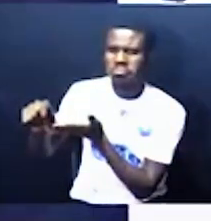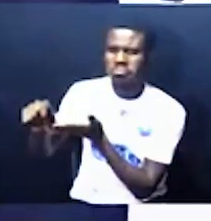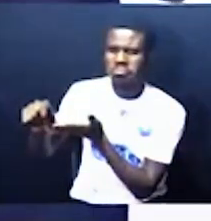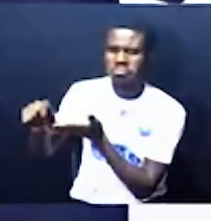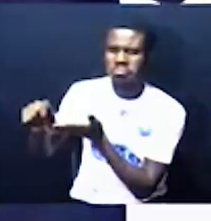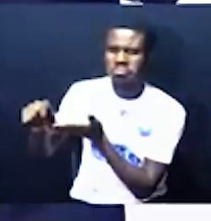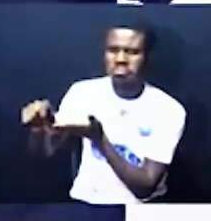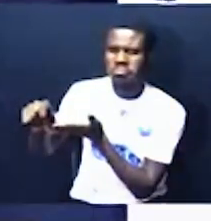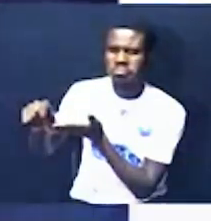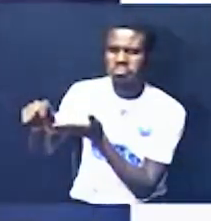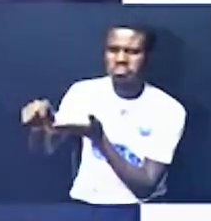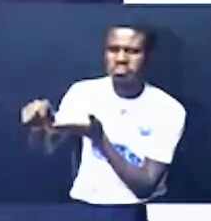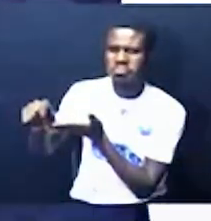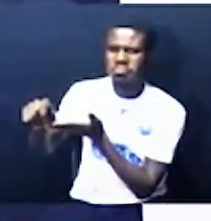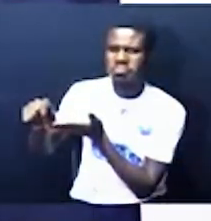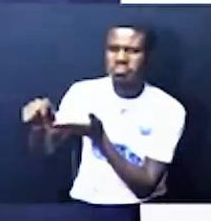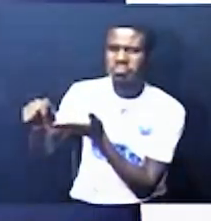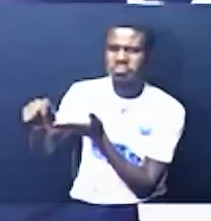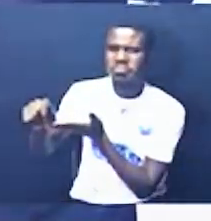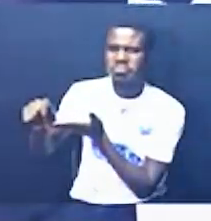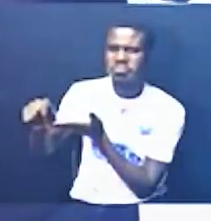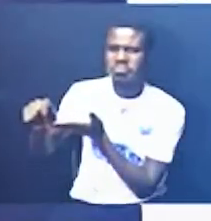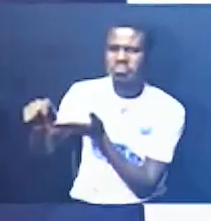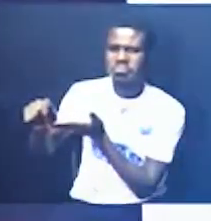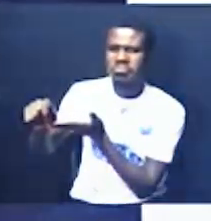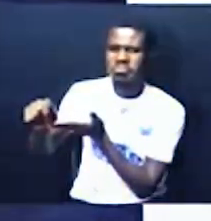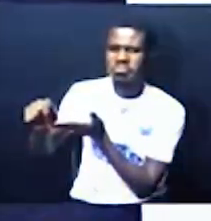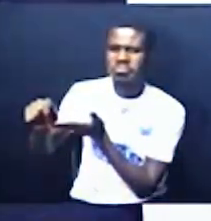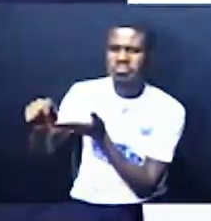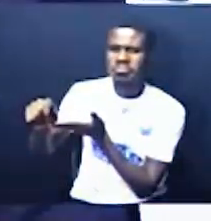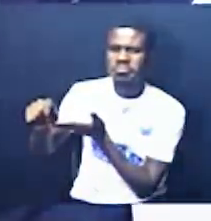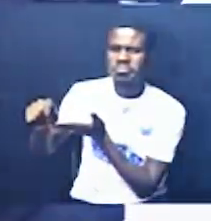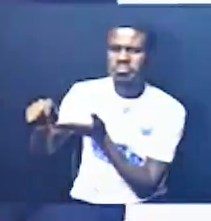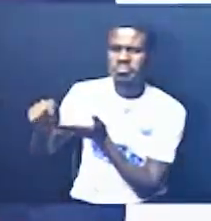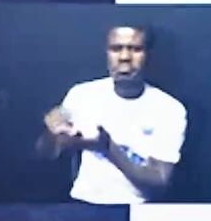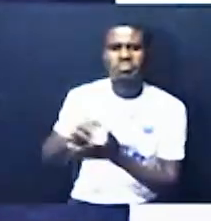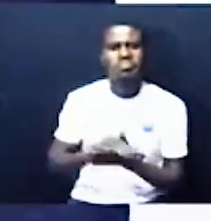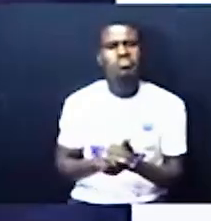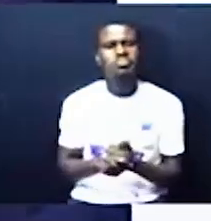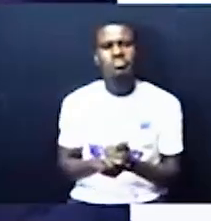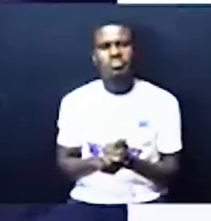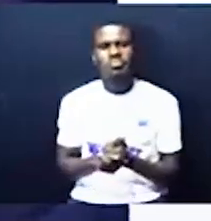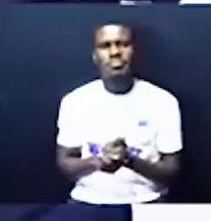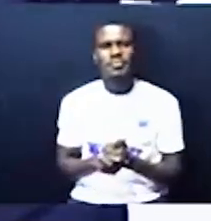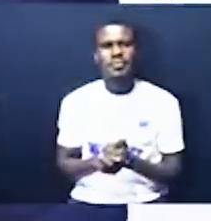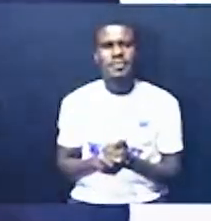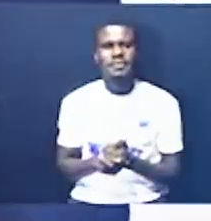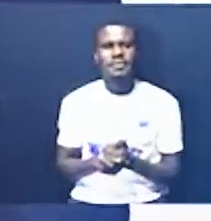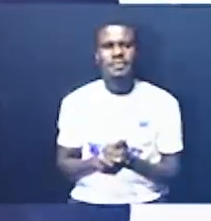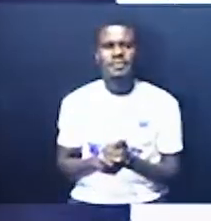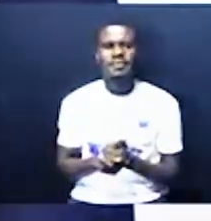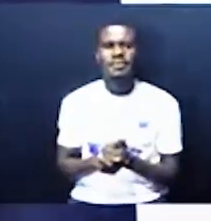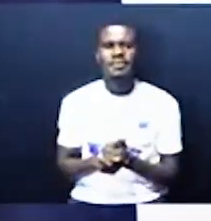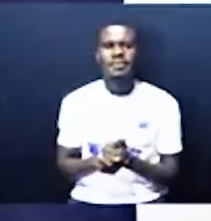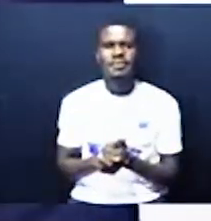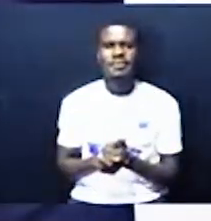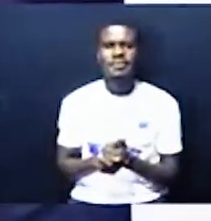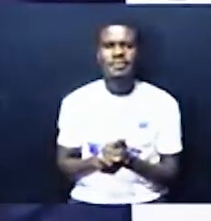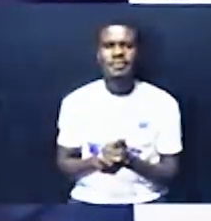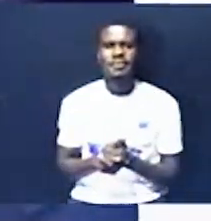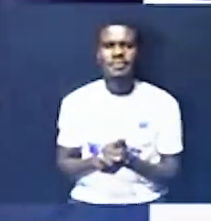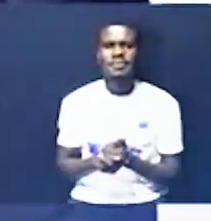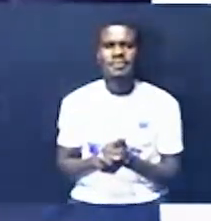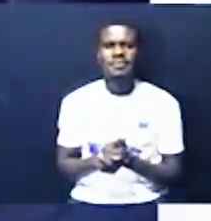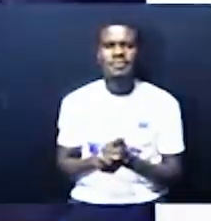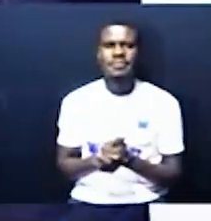oba no nim de aye no e woni munti. Odisro ni ahompopo e ba be hwi nanim na okan no kra e wo nsem no mu